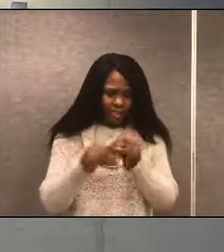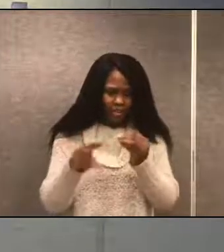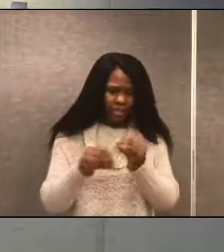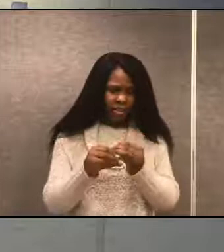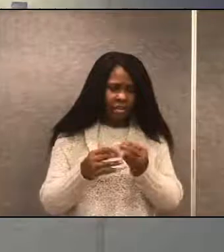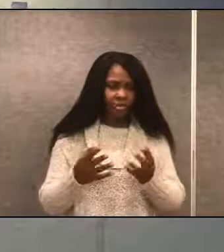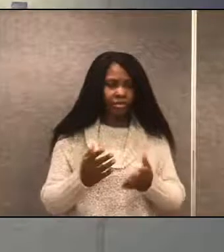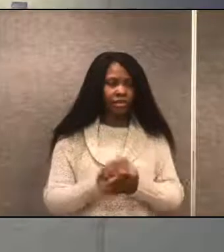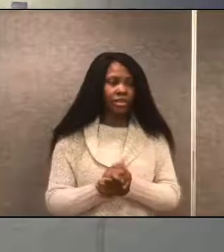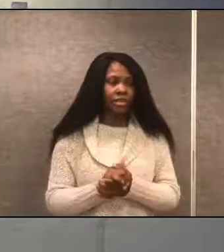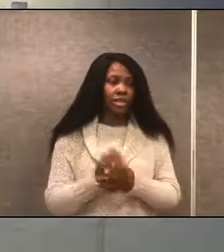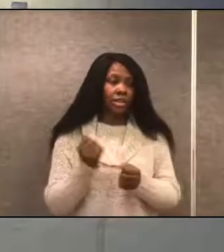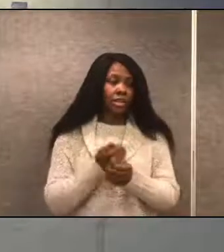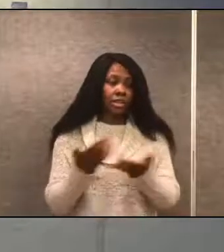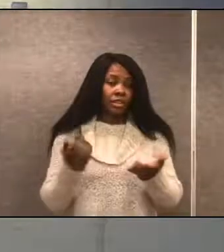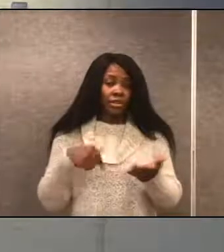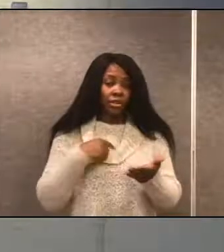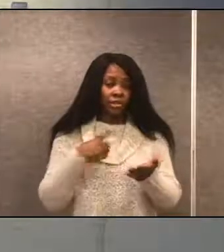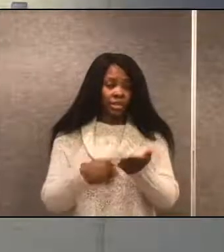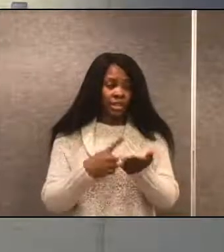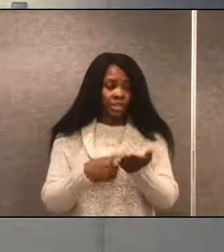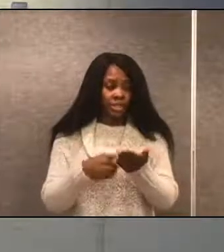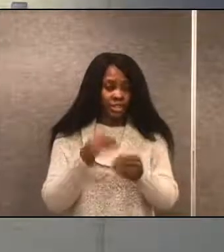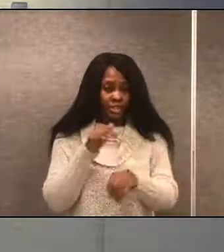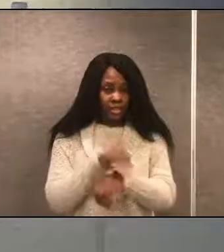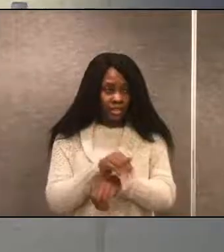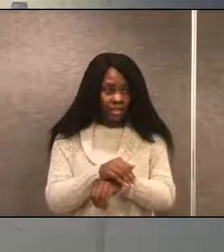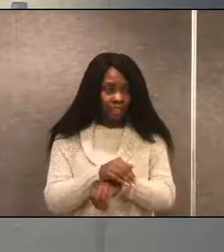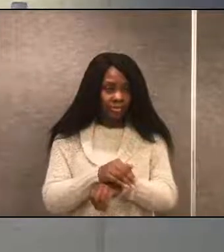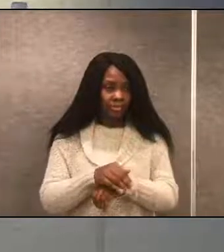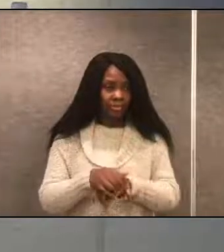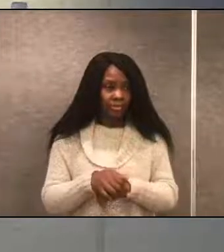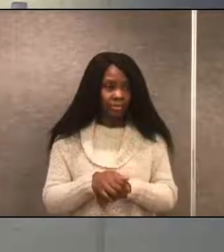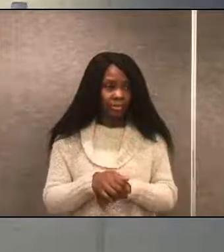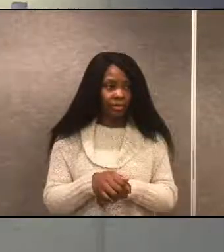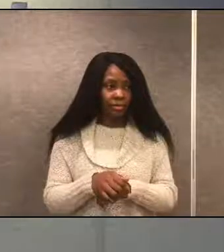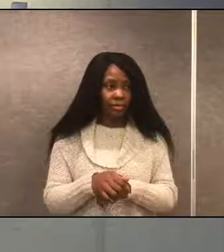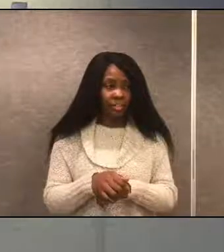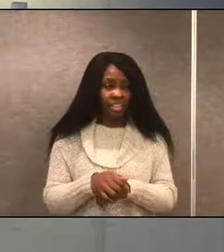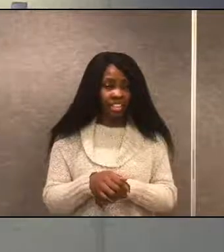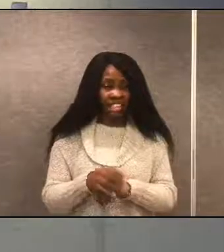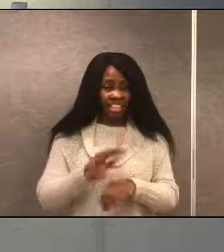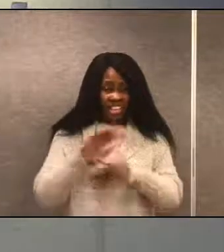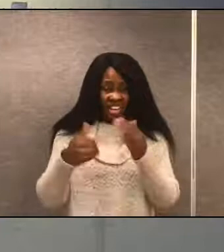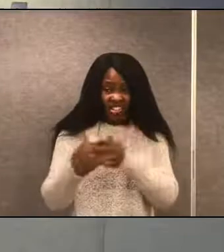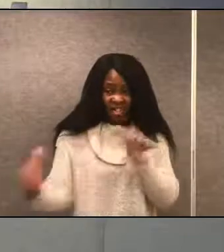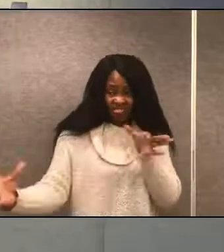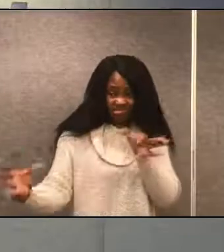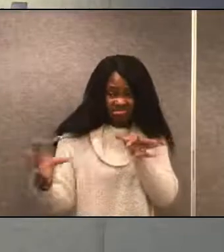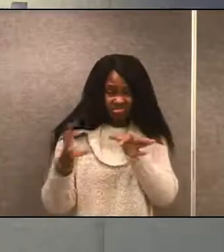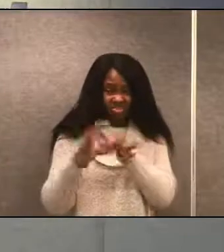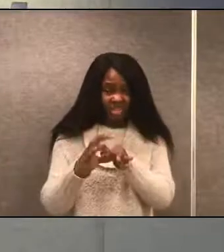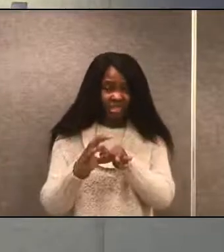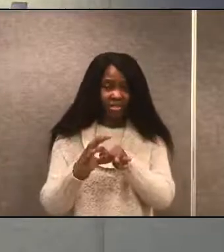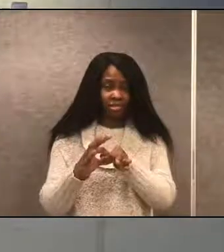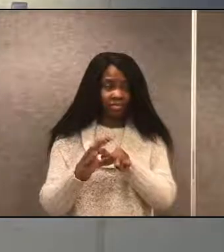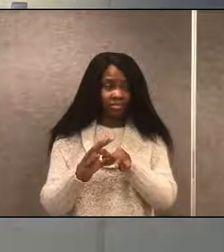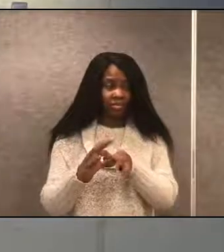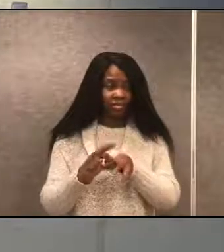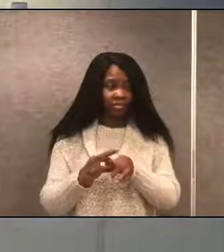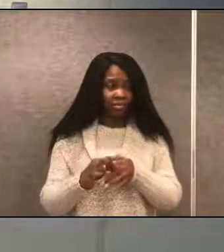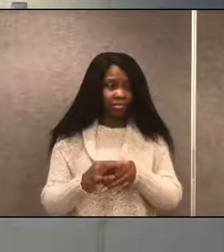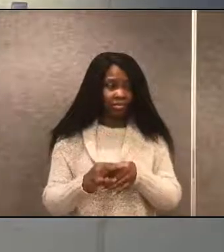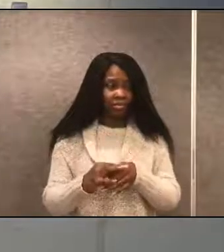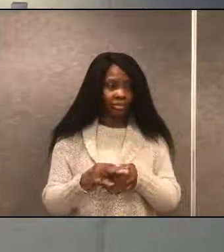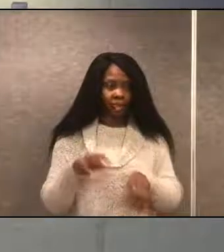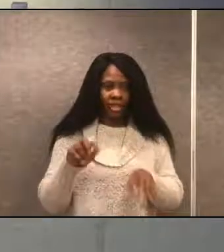about tonight, and when Dr. Griffin give out the numbers, all this goes together, man. This is a like I said